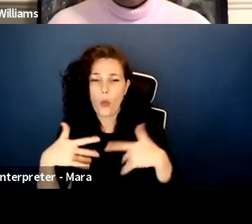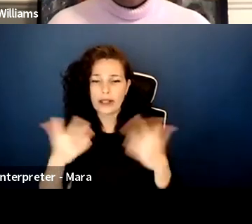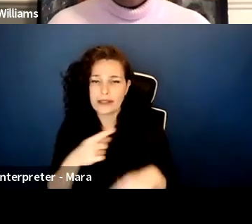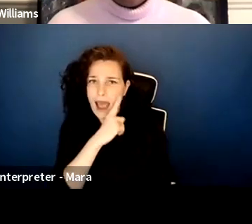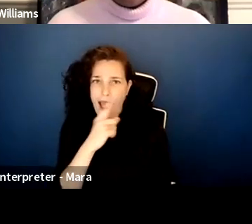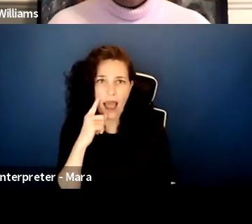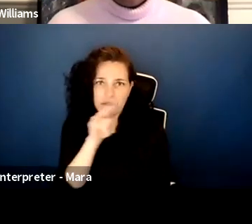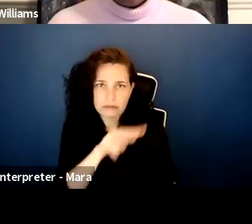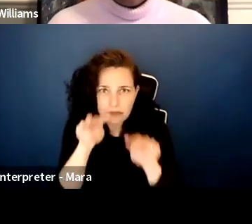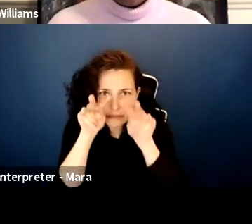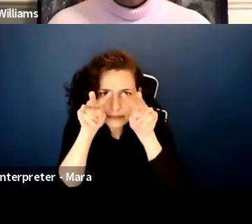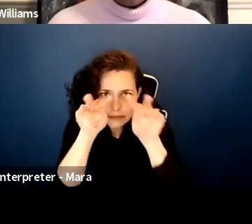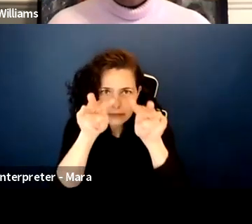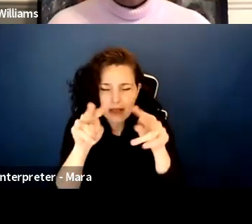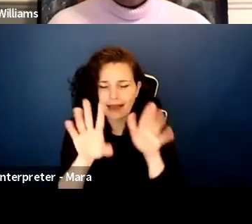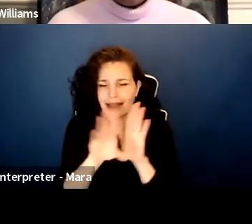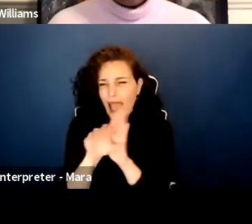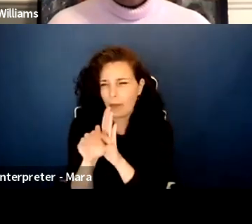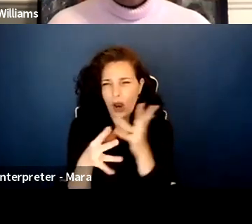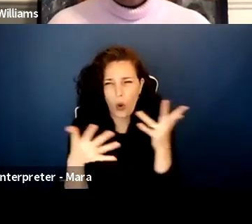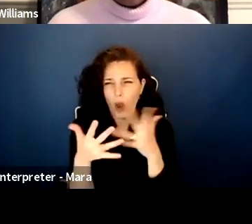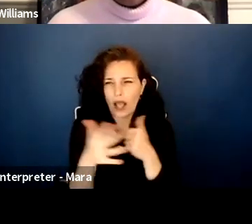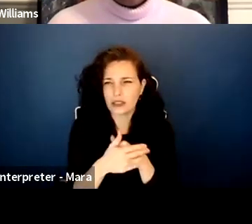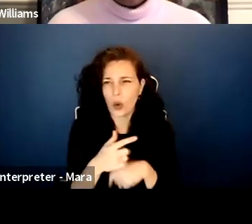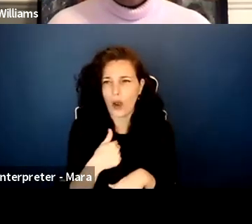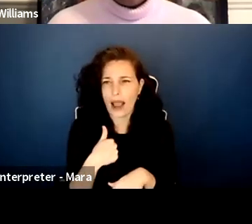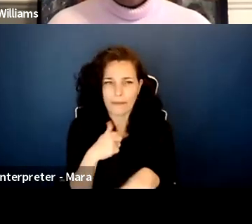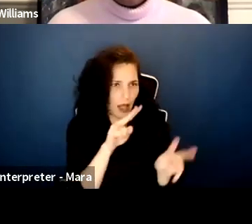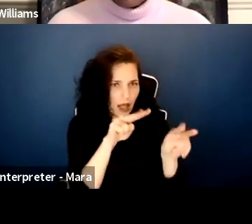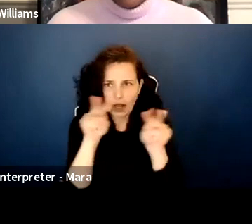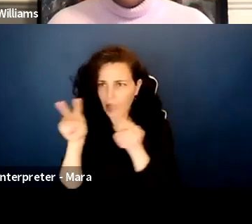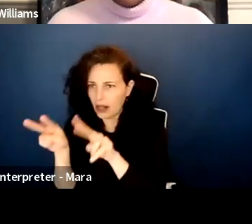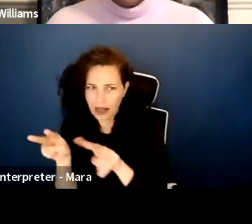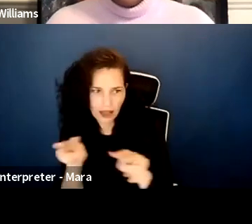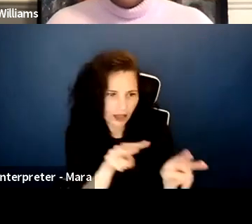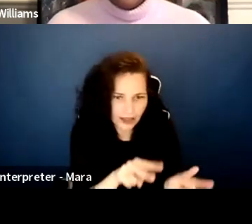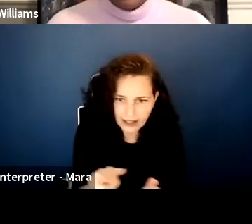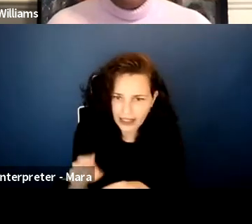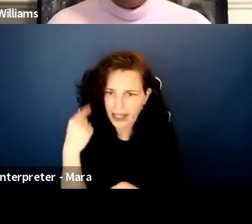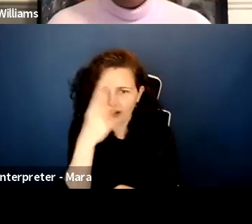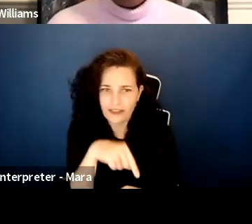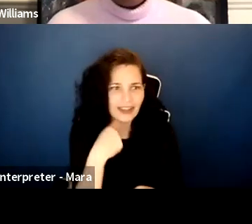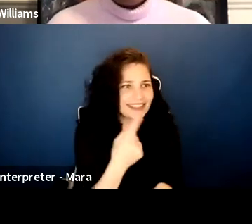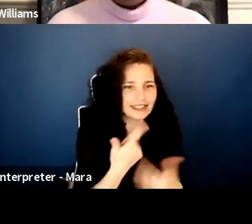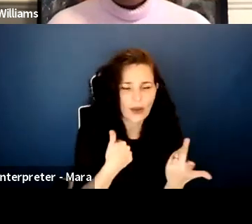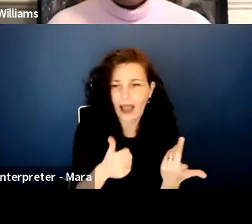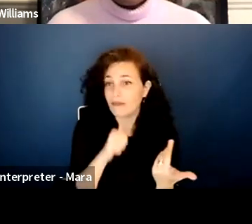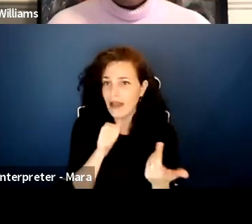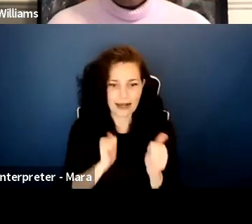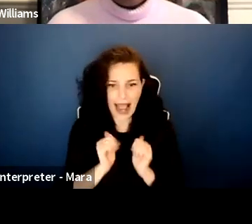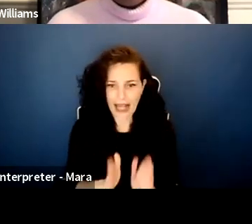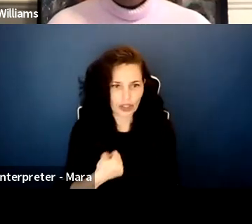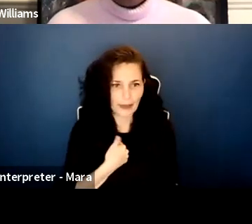the camera? Or like I am not an actor, so I'm looking at your faces like, oh, delightful, which probably doesn't help my